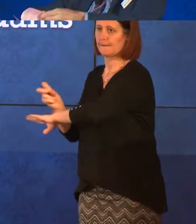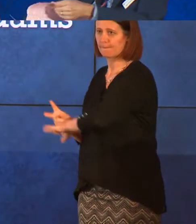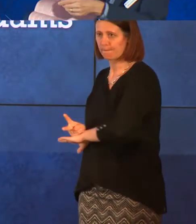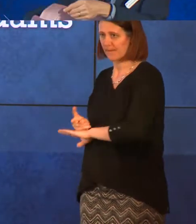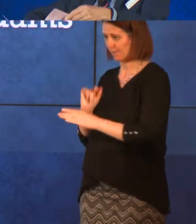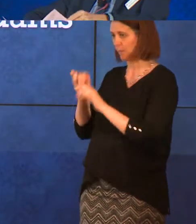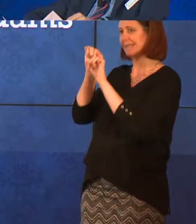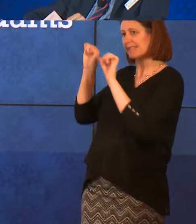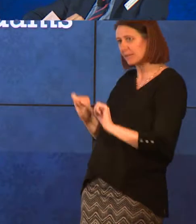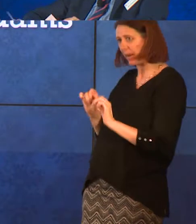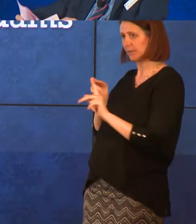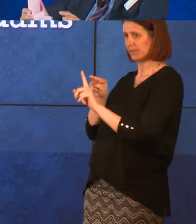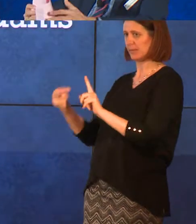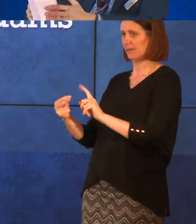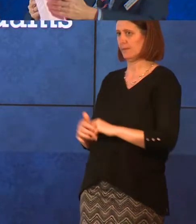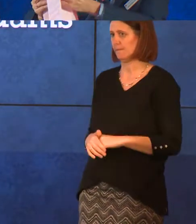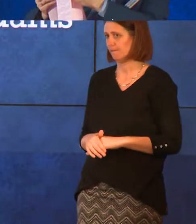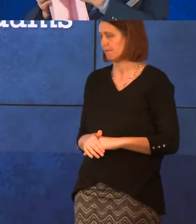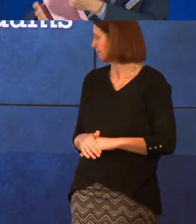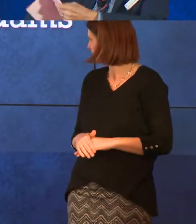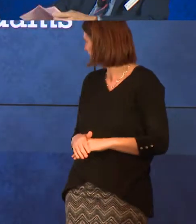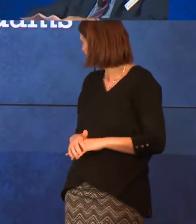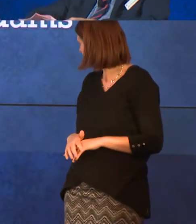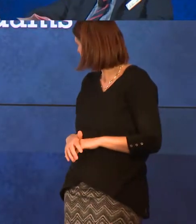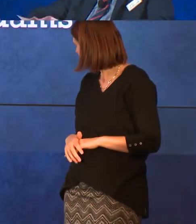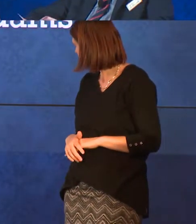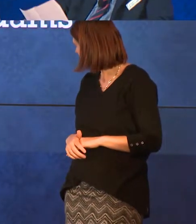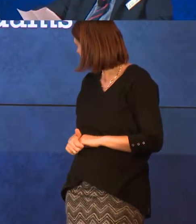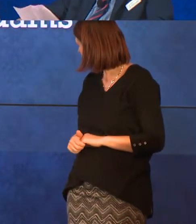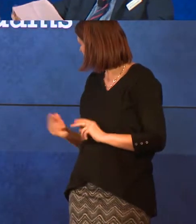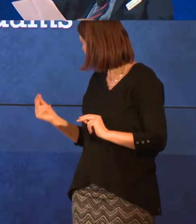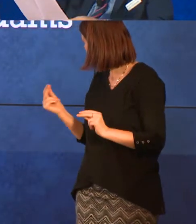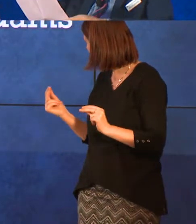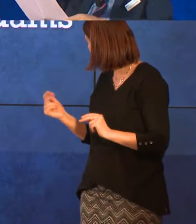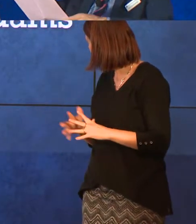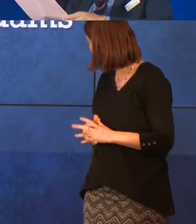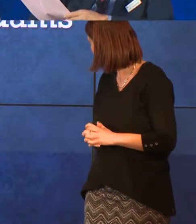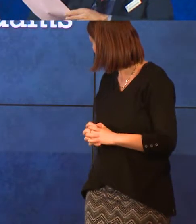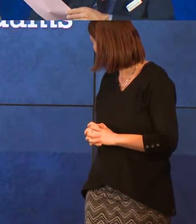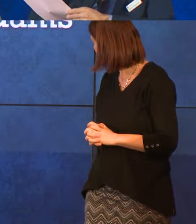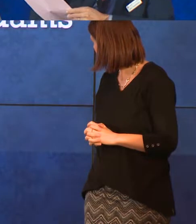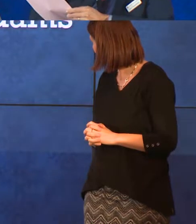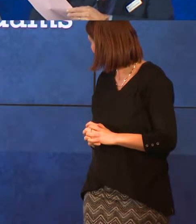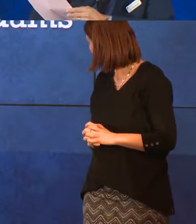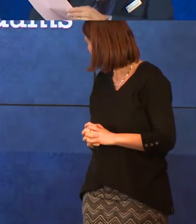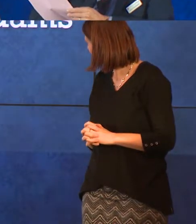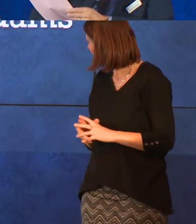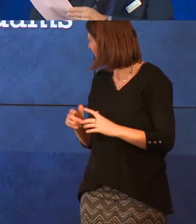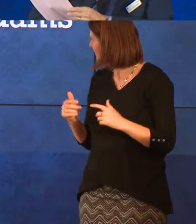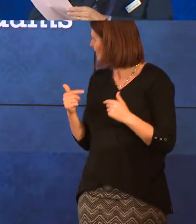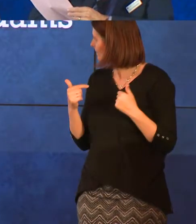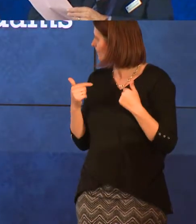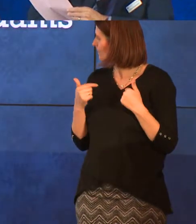view? Would you like to go first? I might let Lucy go first. Markets. We've got a